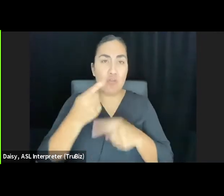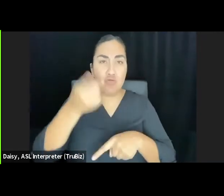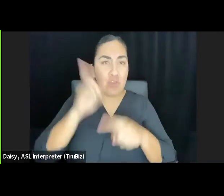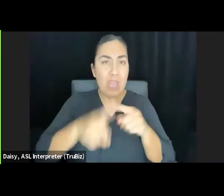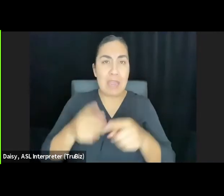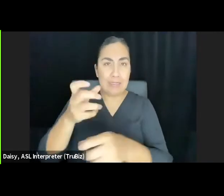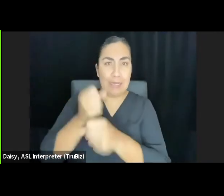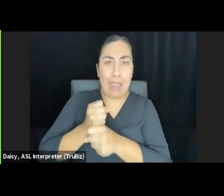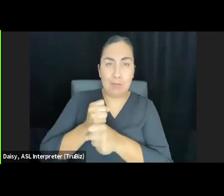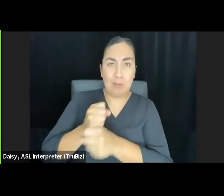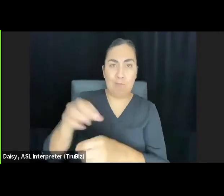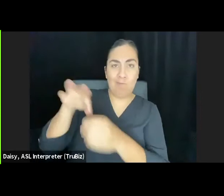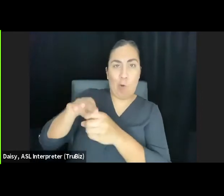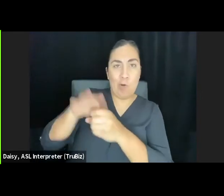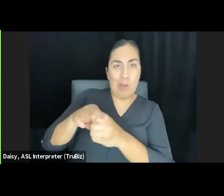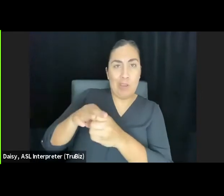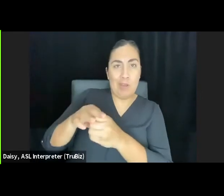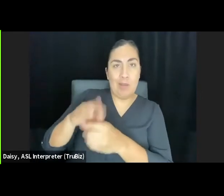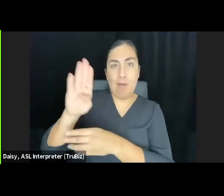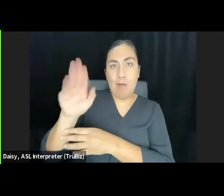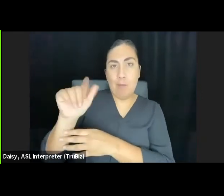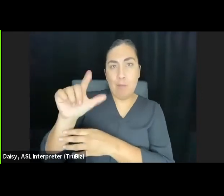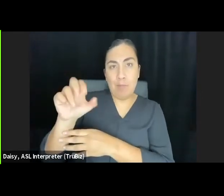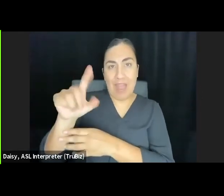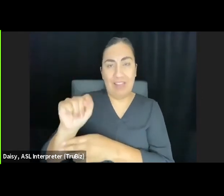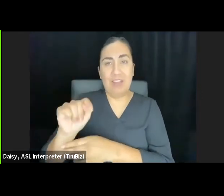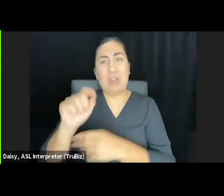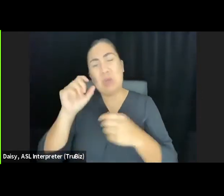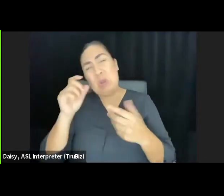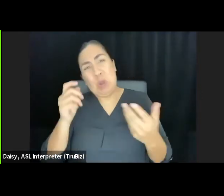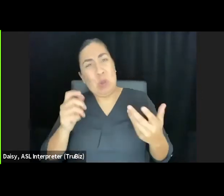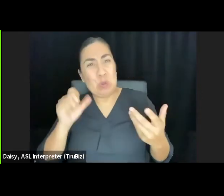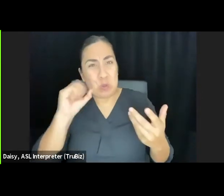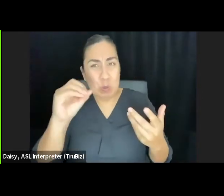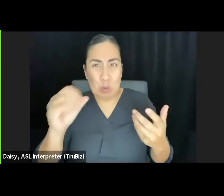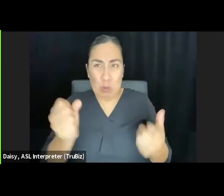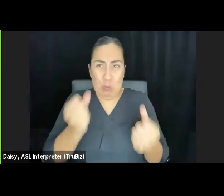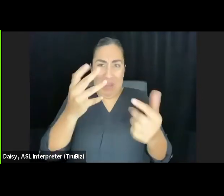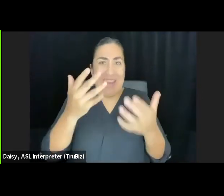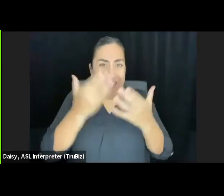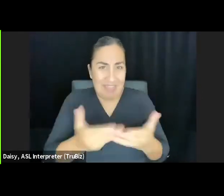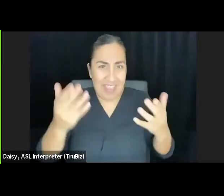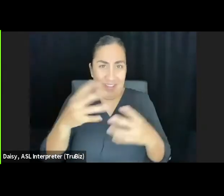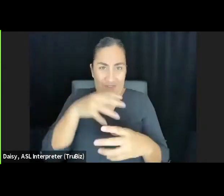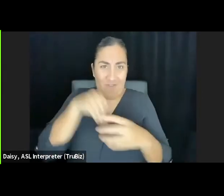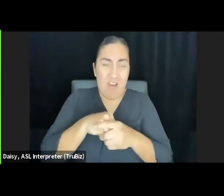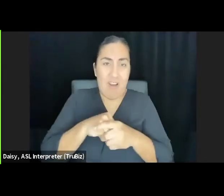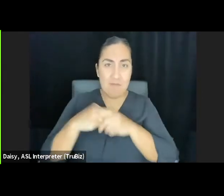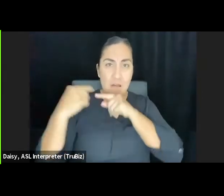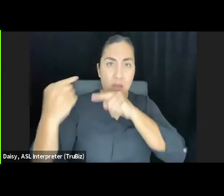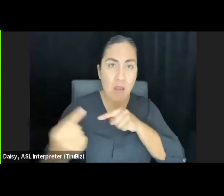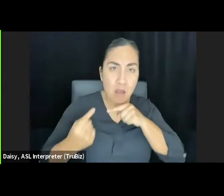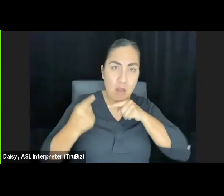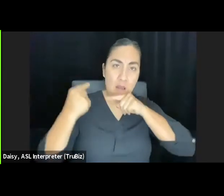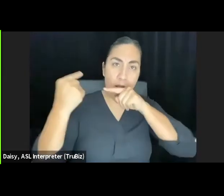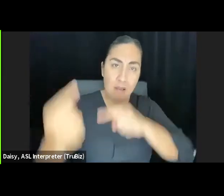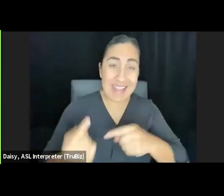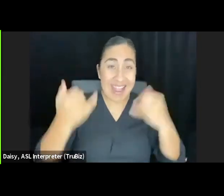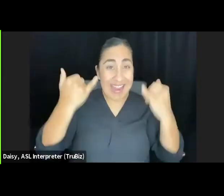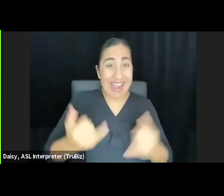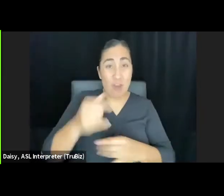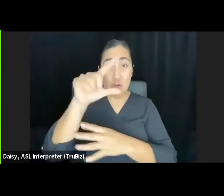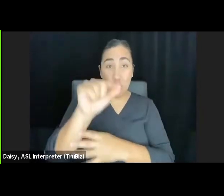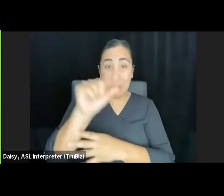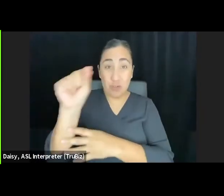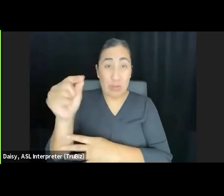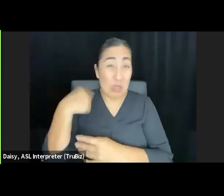there's always these constant battles that we're fighting. You know, here it is to 2020, and we're still fighting for the right to